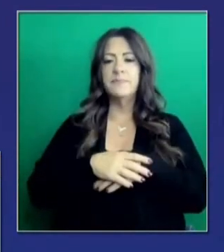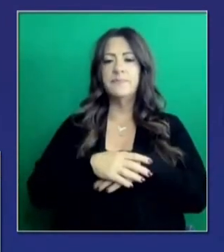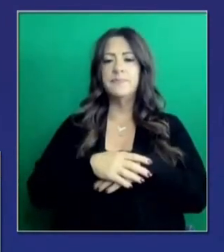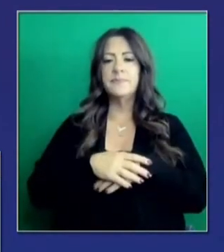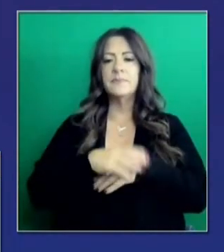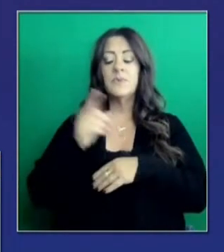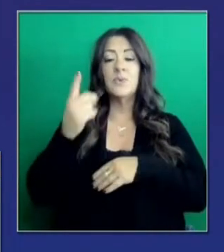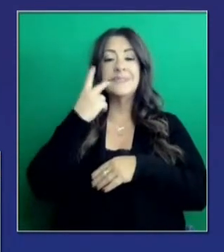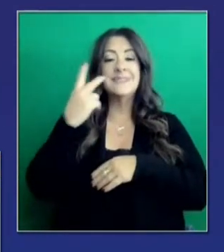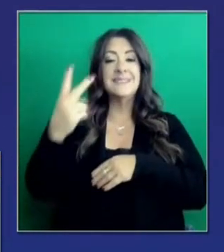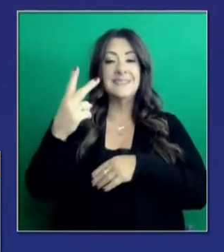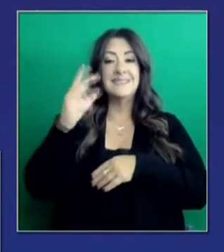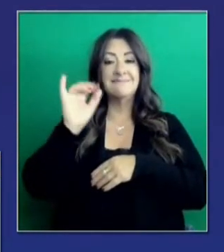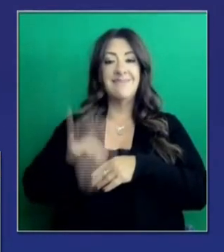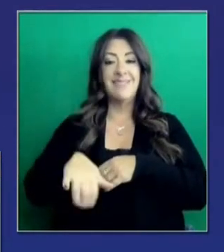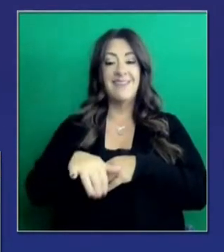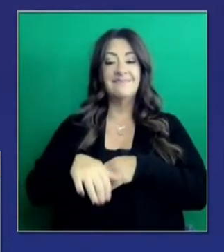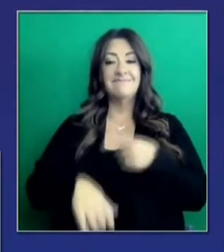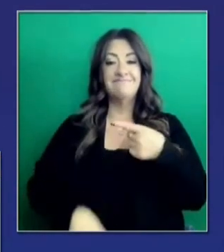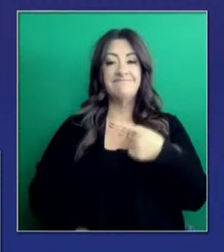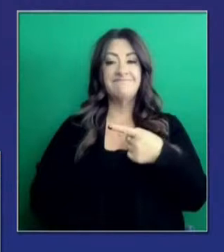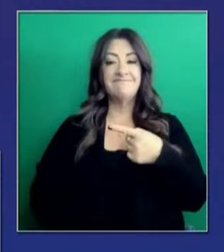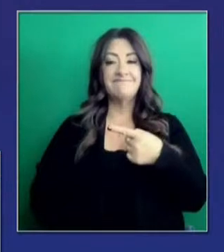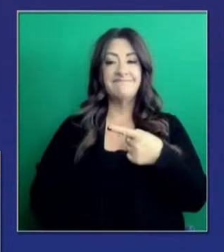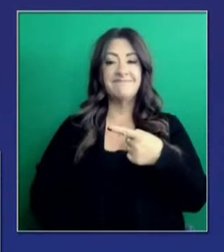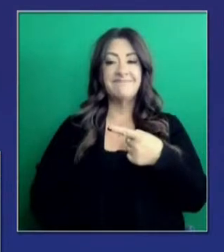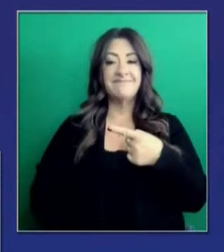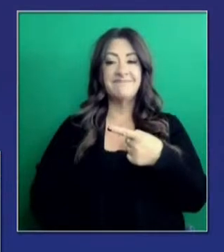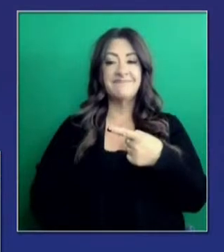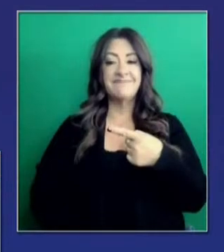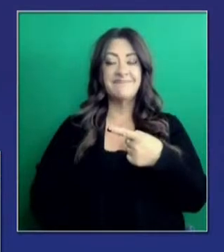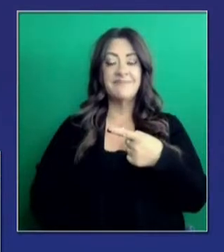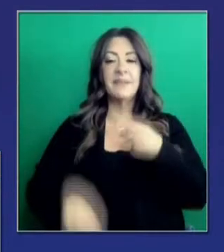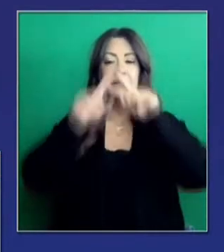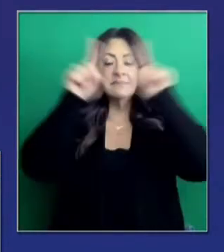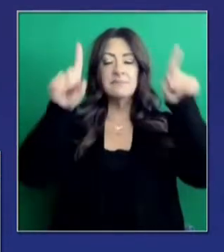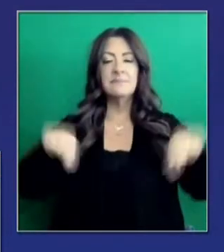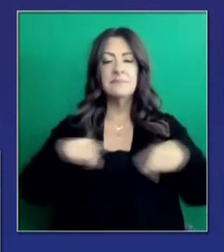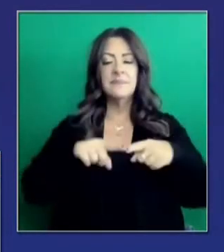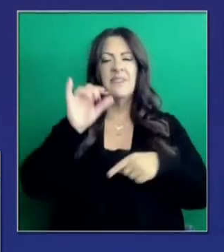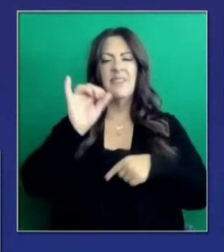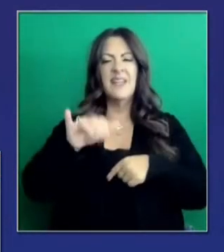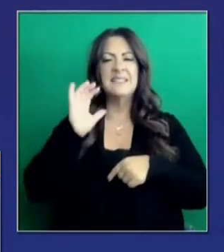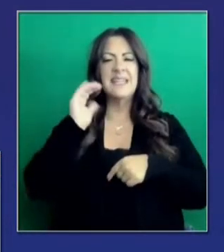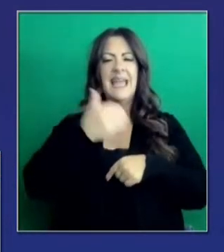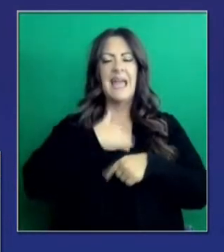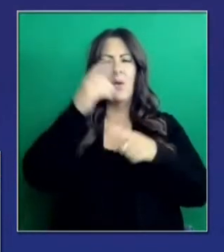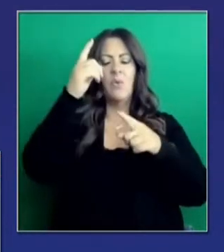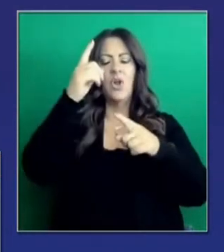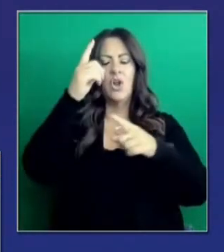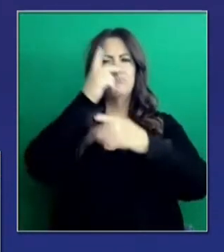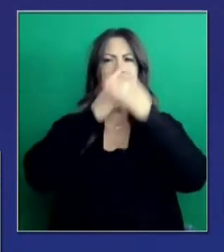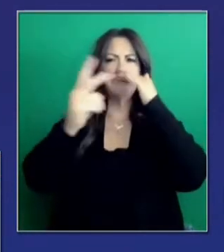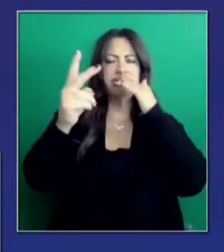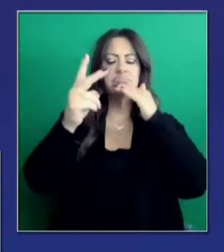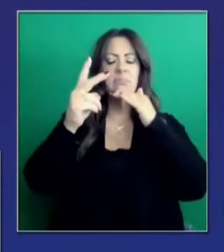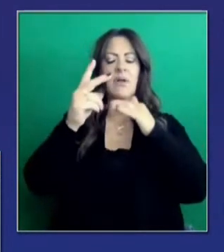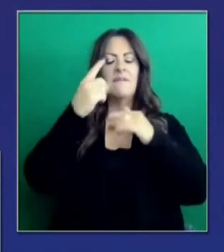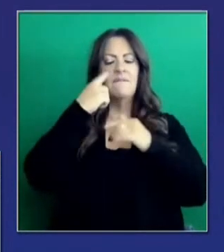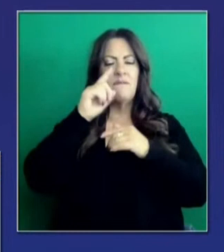the regions, these being the 5 regions in the state. Our projection statewide is in the aggregate being